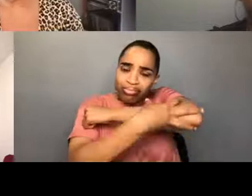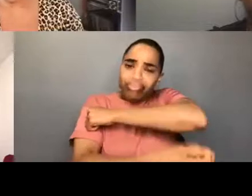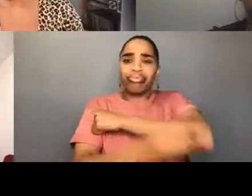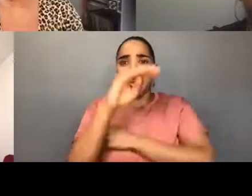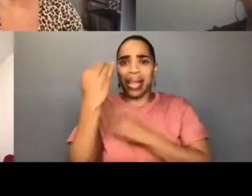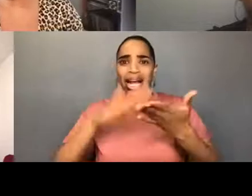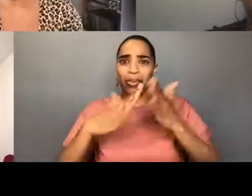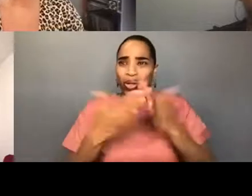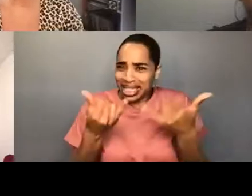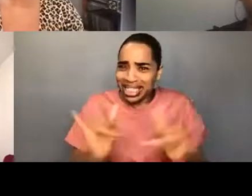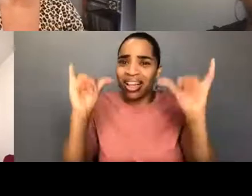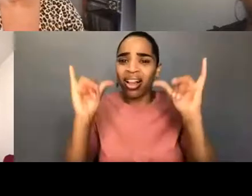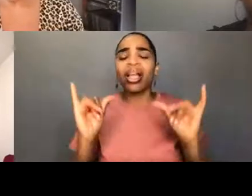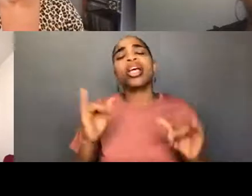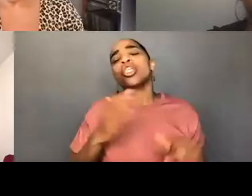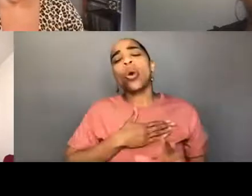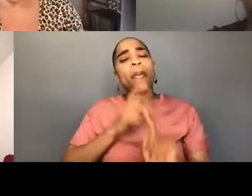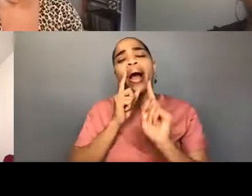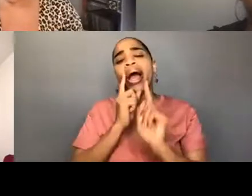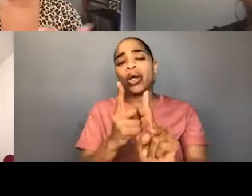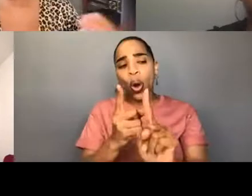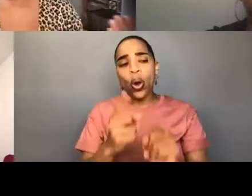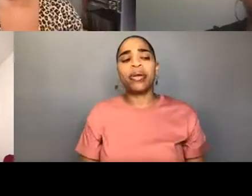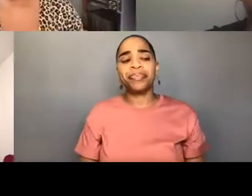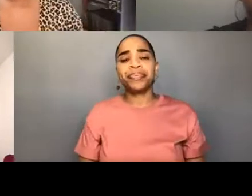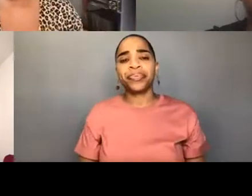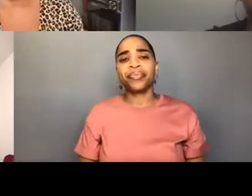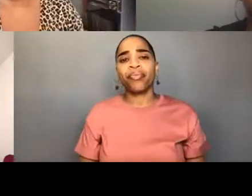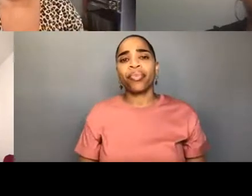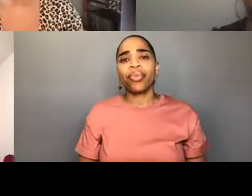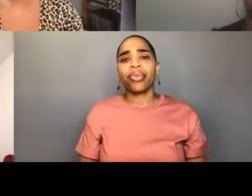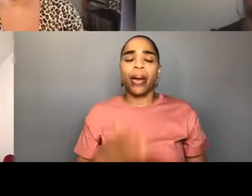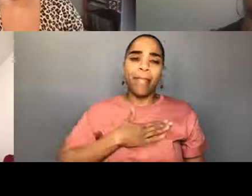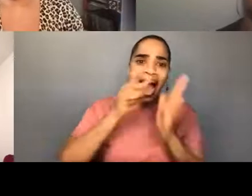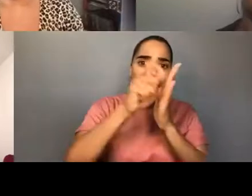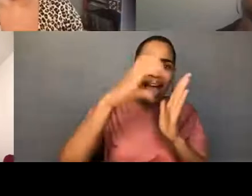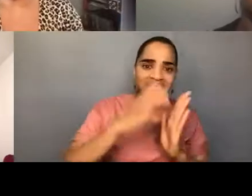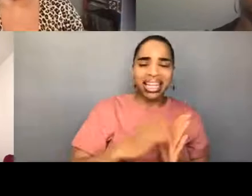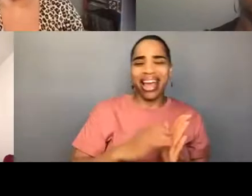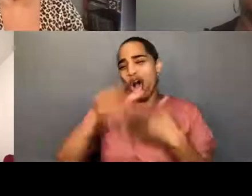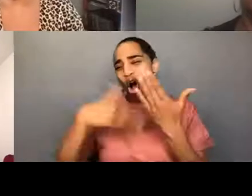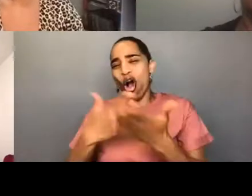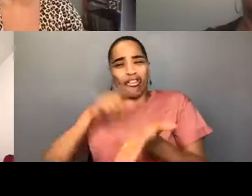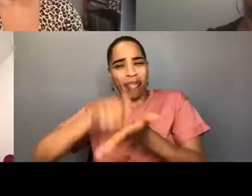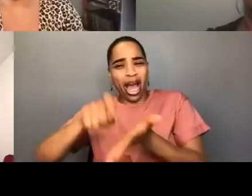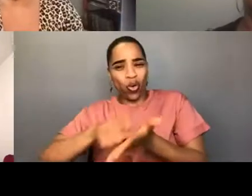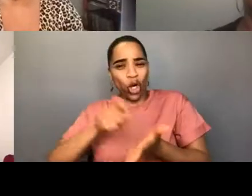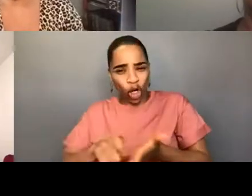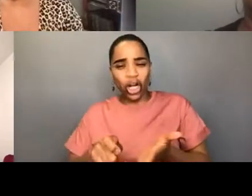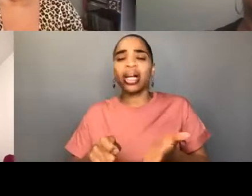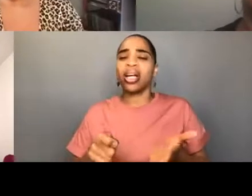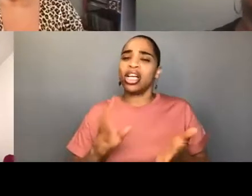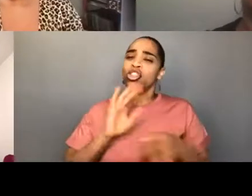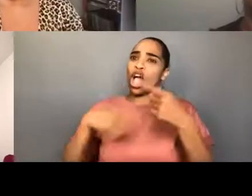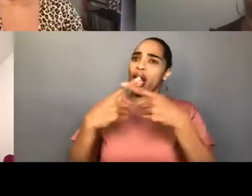So again, I'm just trying to, with that essay, with all of my work, trouble these settled narratives